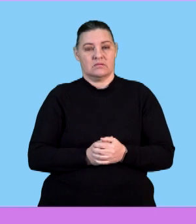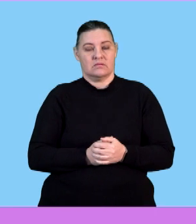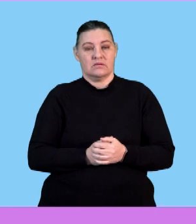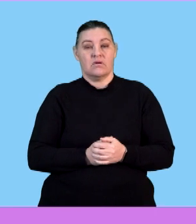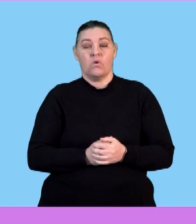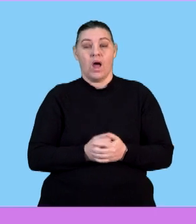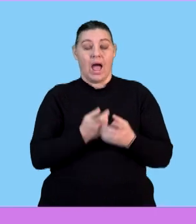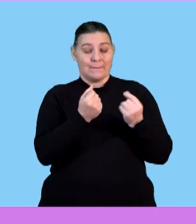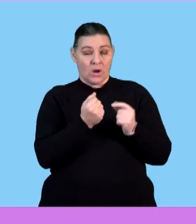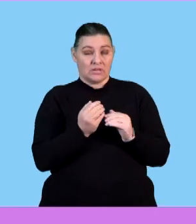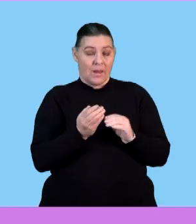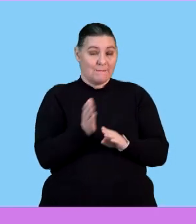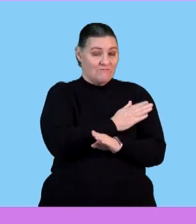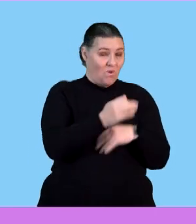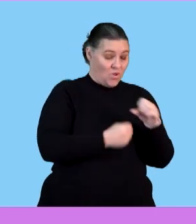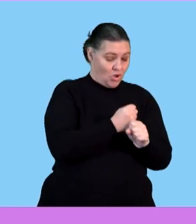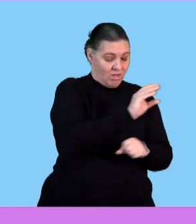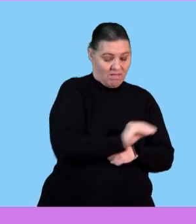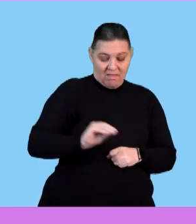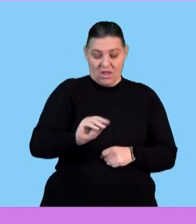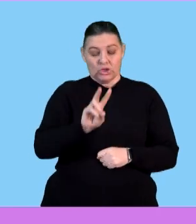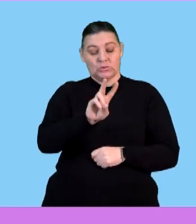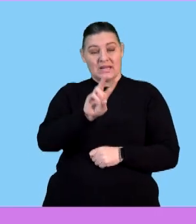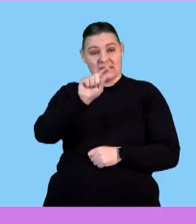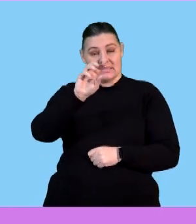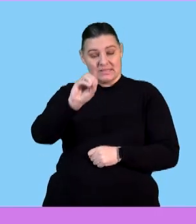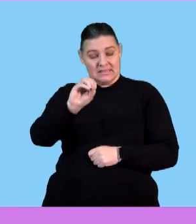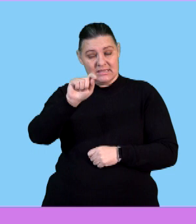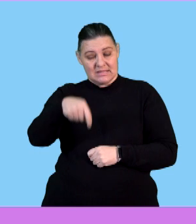all right, we'll take the amount from the previous year,